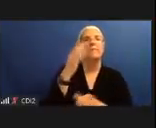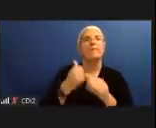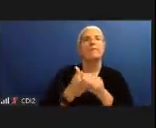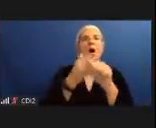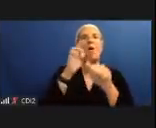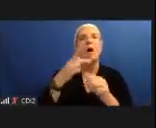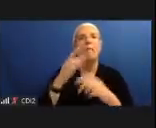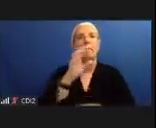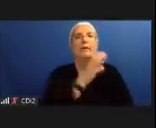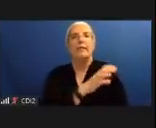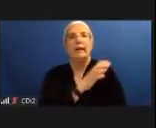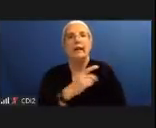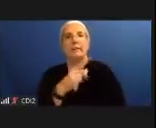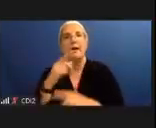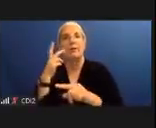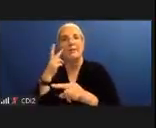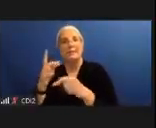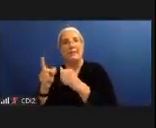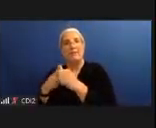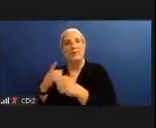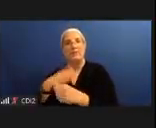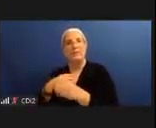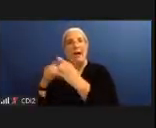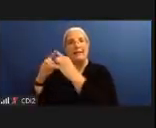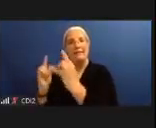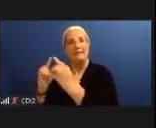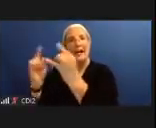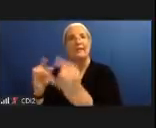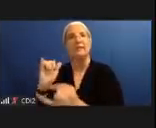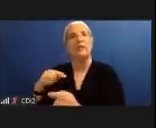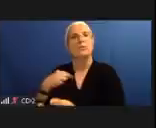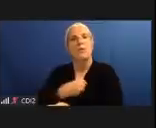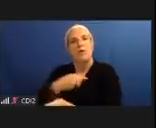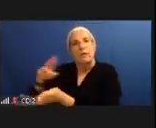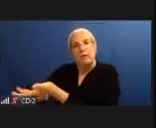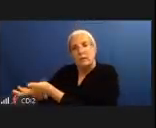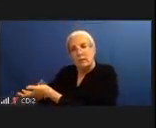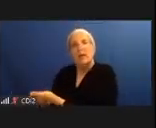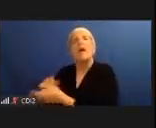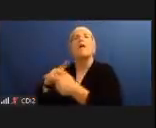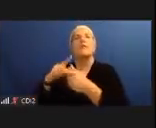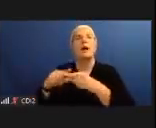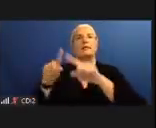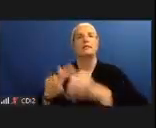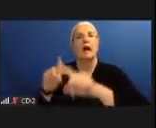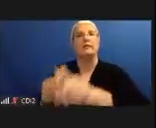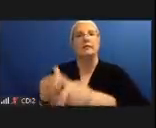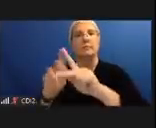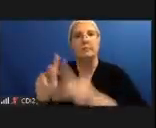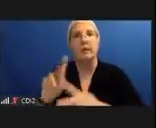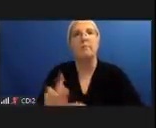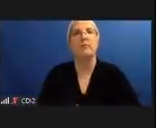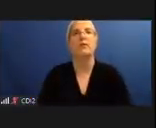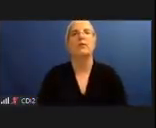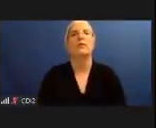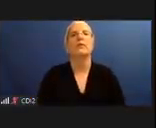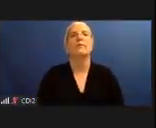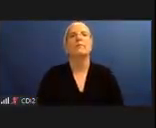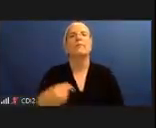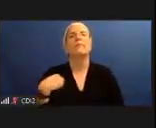in people and register them and then test them. And we've gone to schools, we've gone